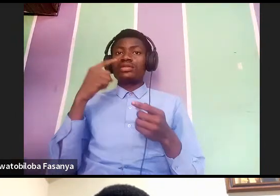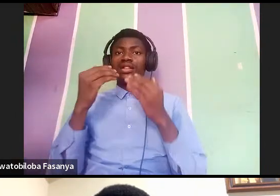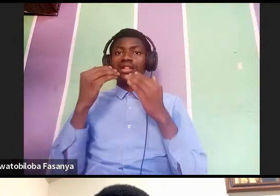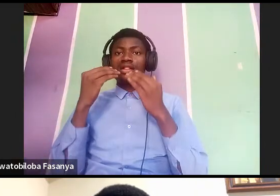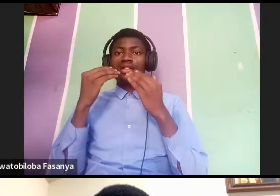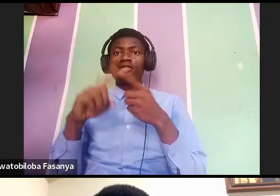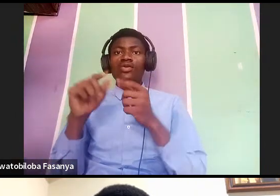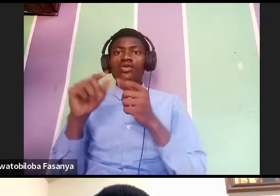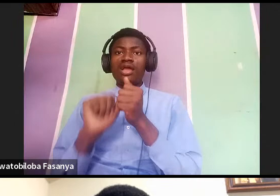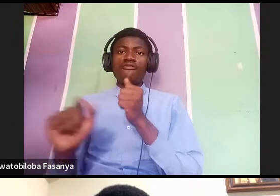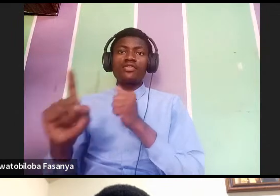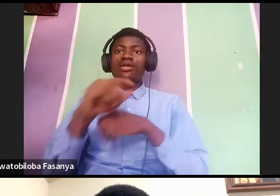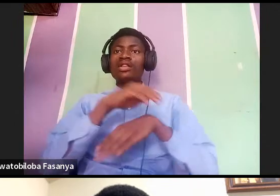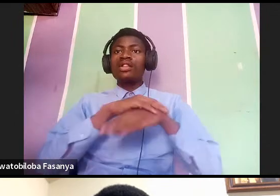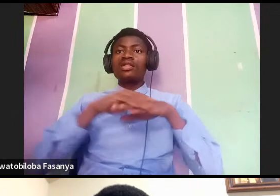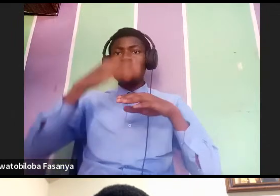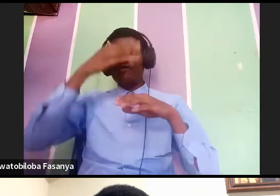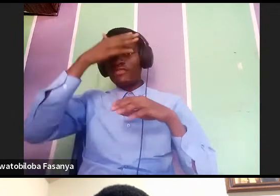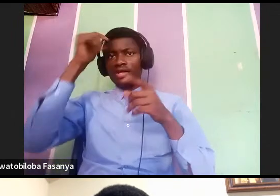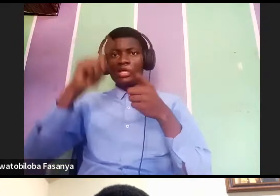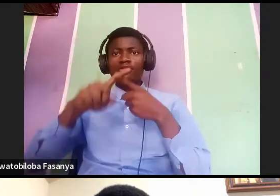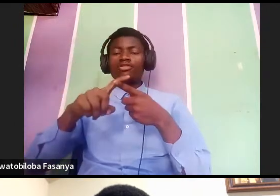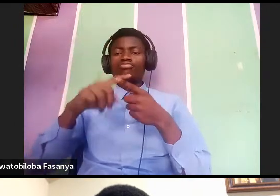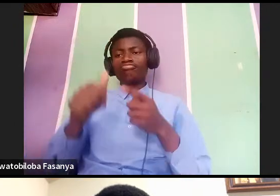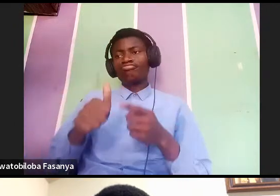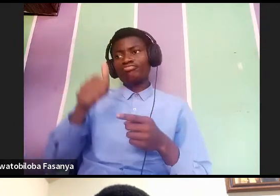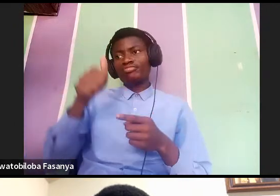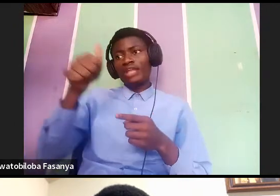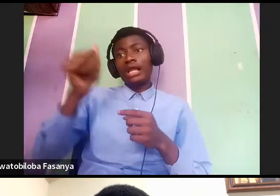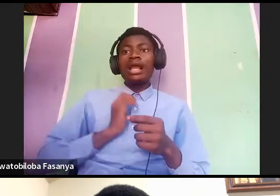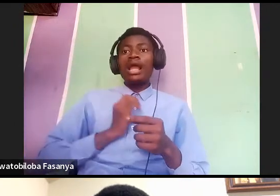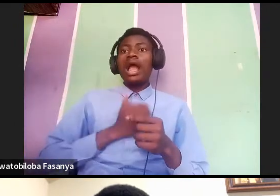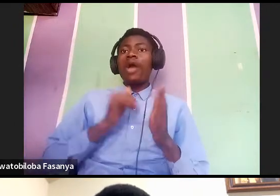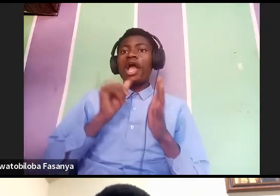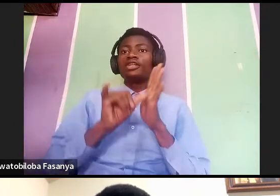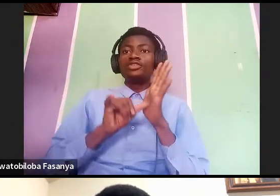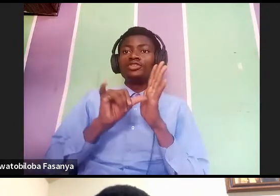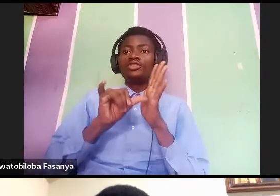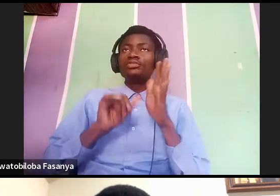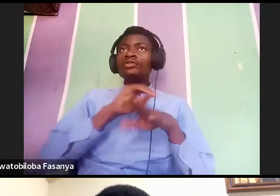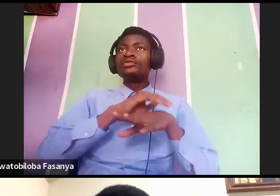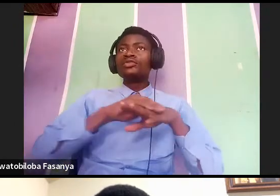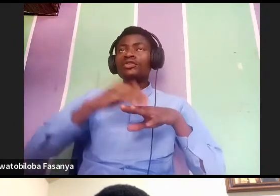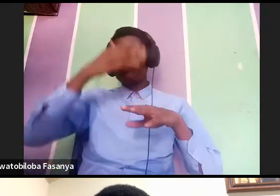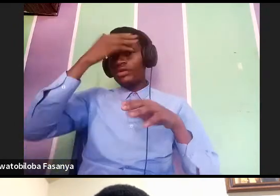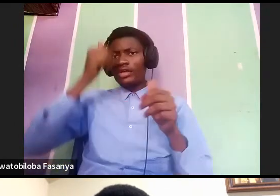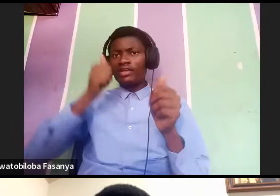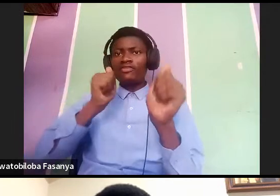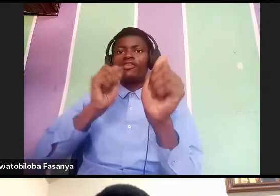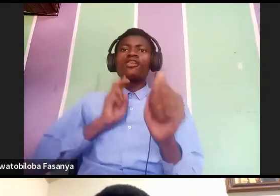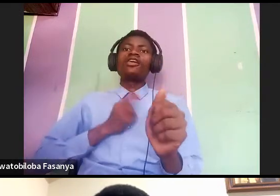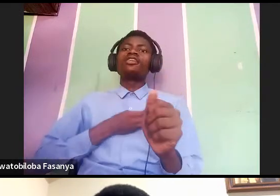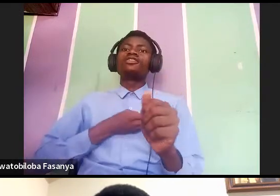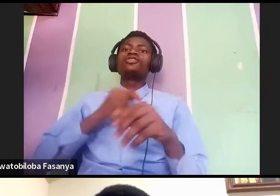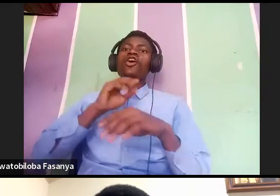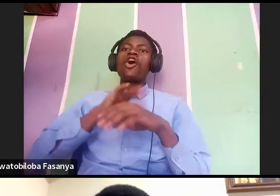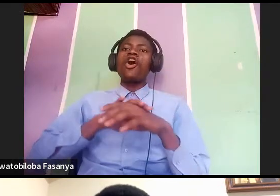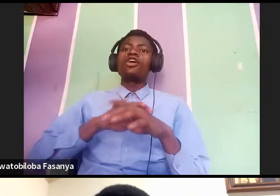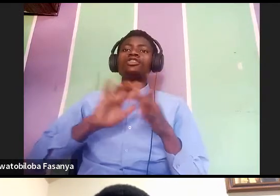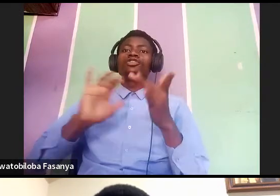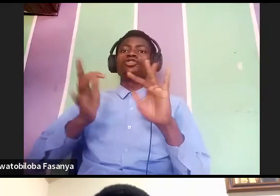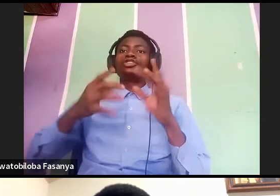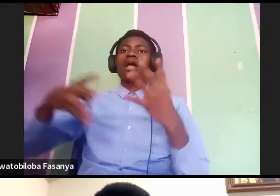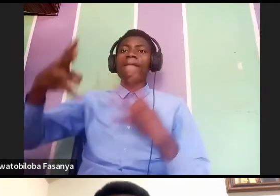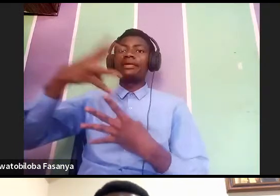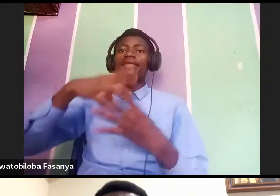subscribe to our YouTube channel. Don't forget to follow us on our social media pages. We love you for doing this. We want to wish everyone on